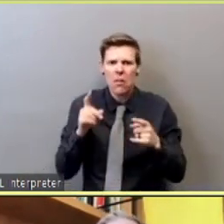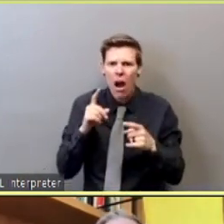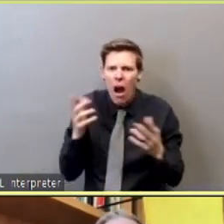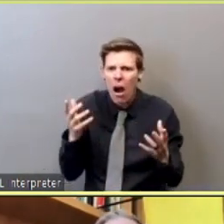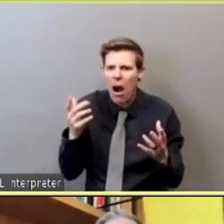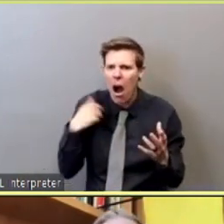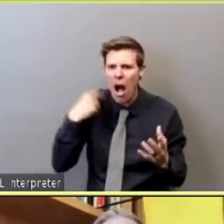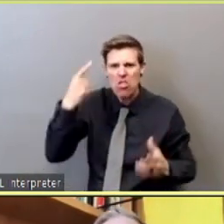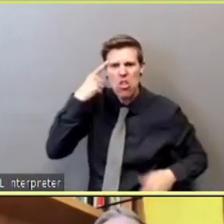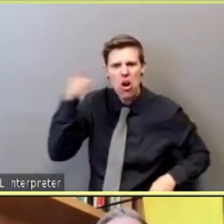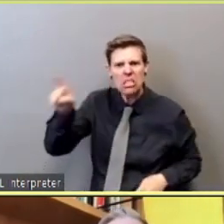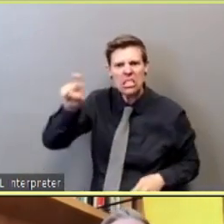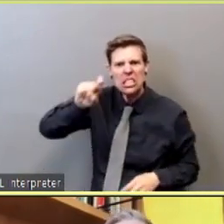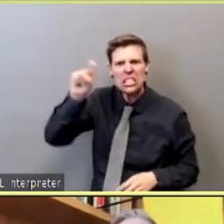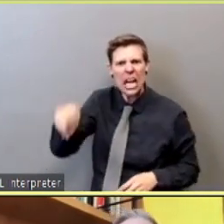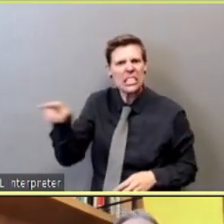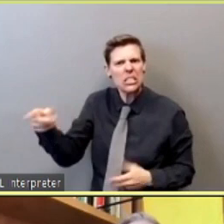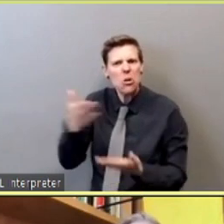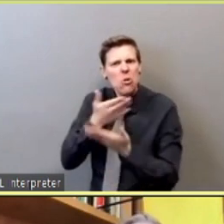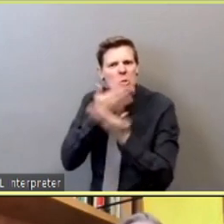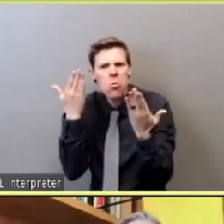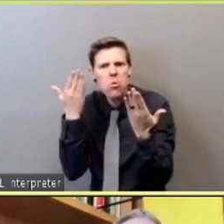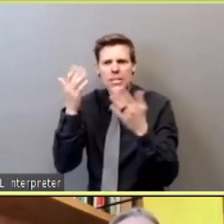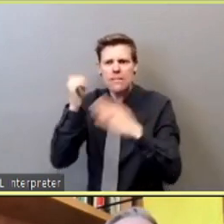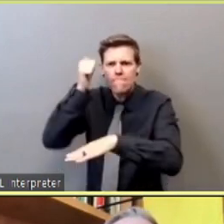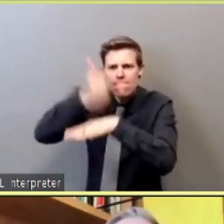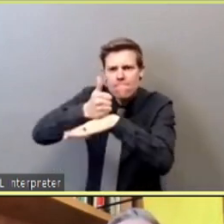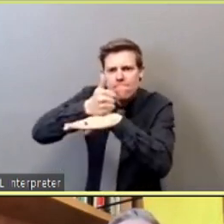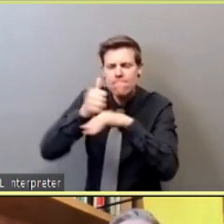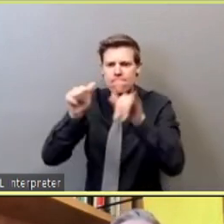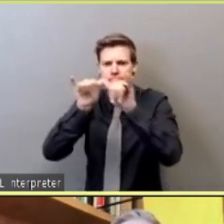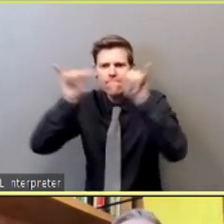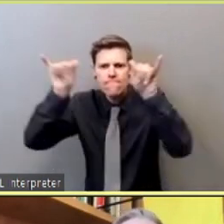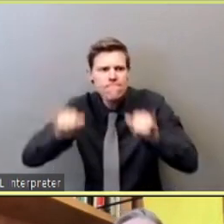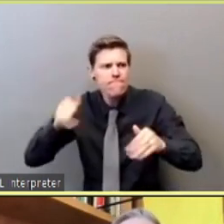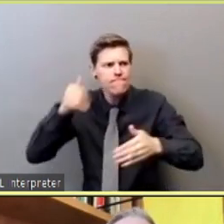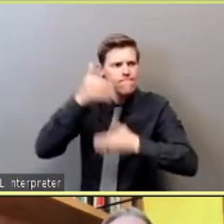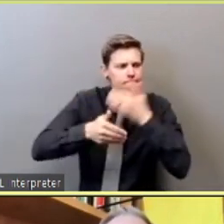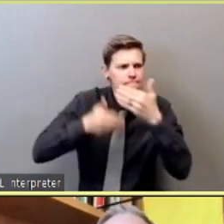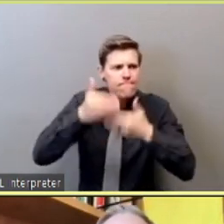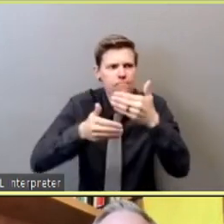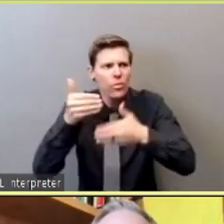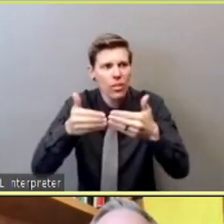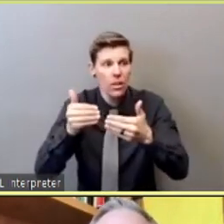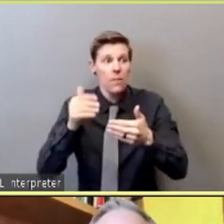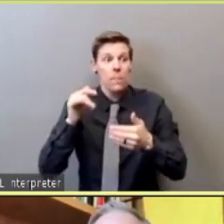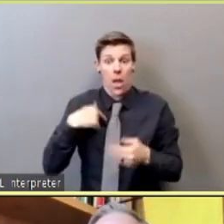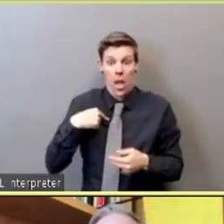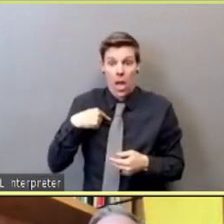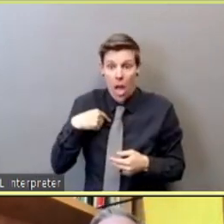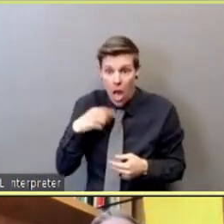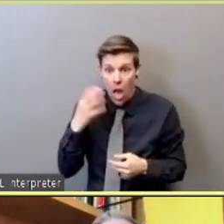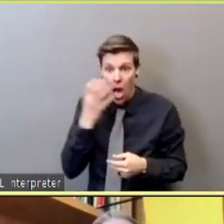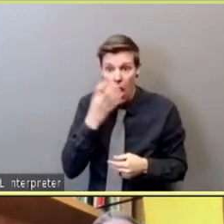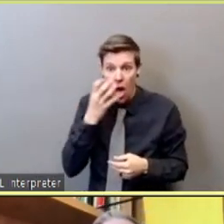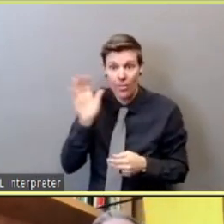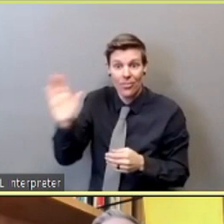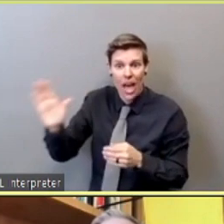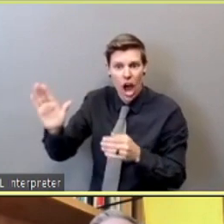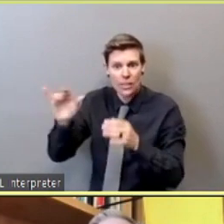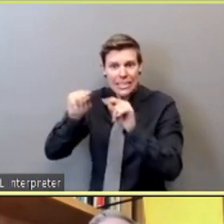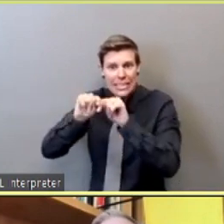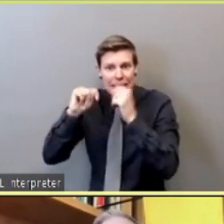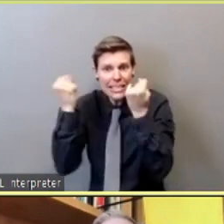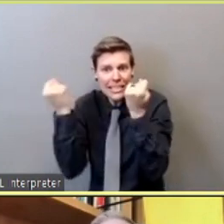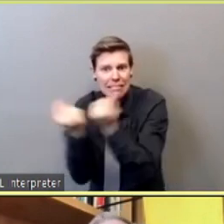think this is a good time to do that. But then I did read a quote from the leader of Texas's modeling team expressing